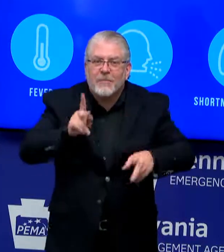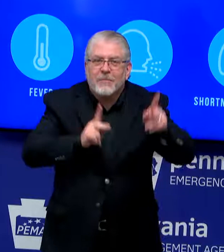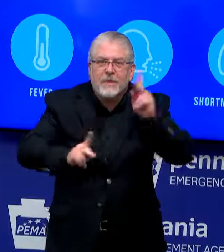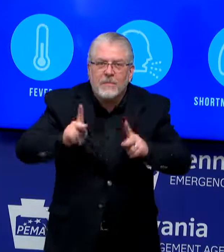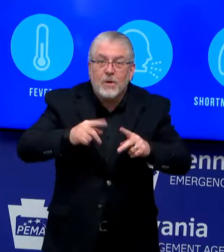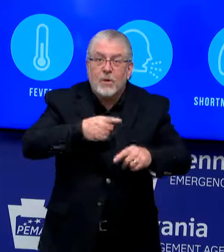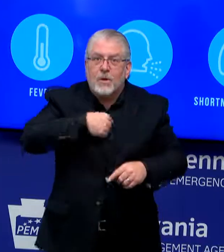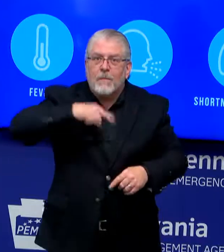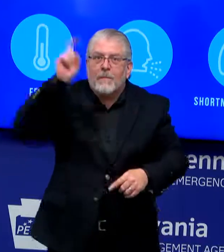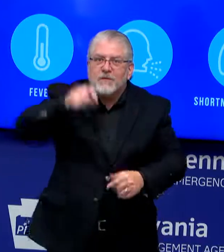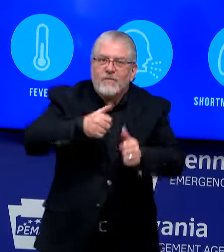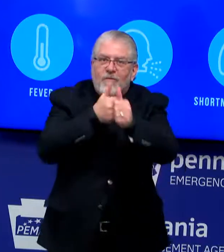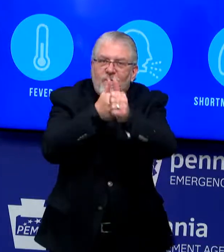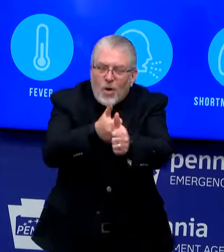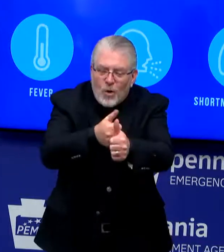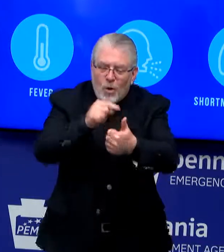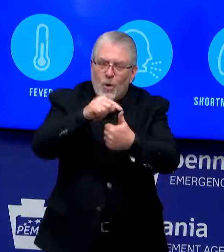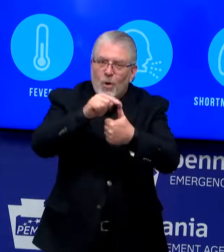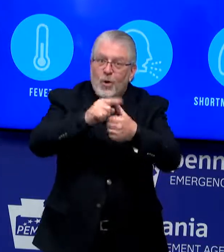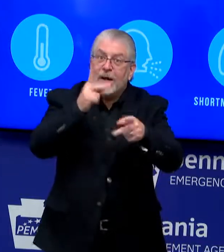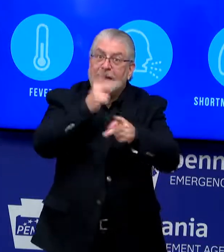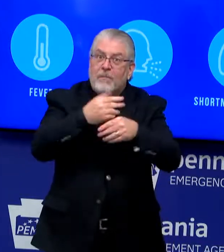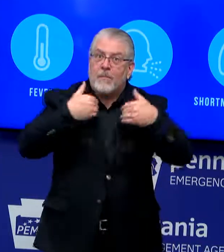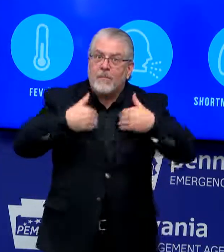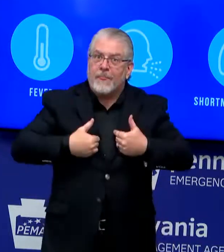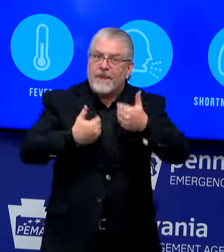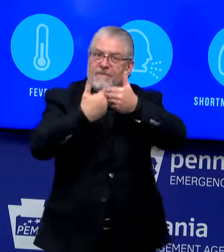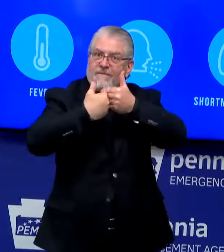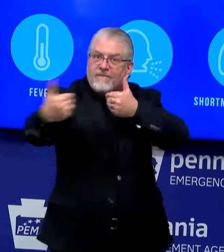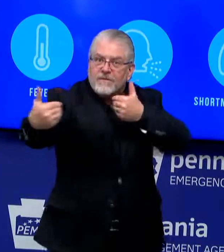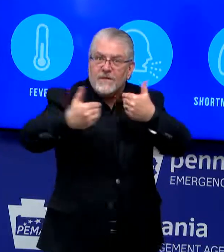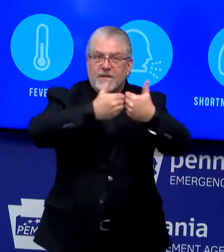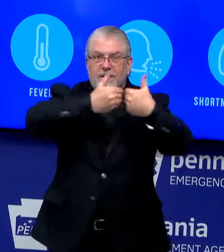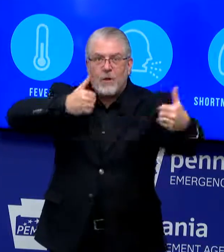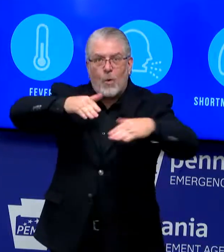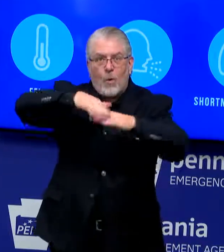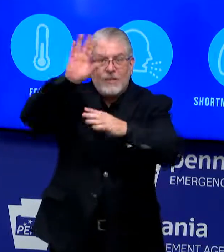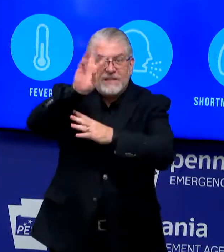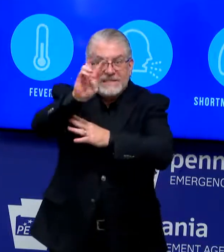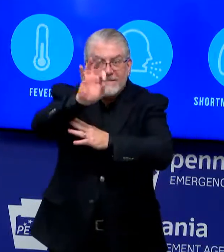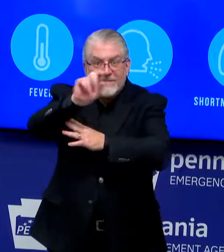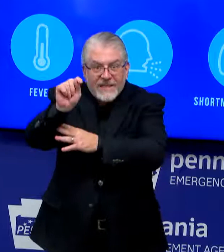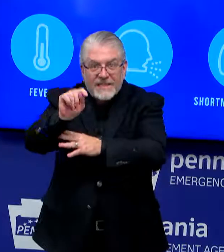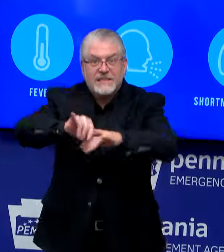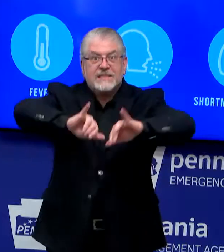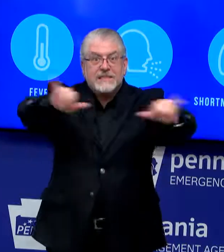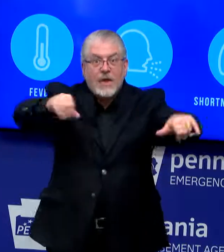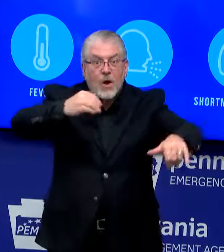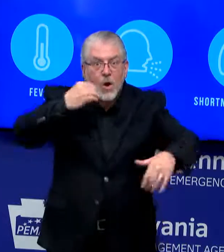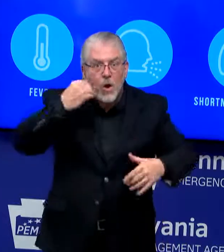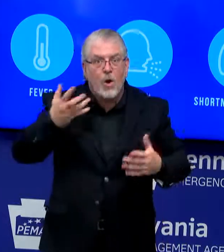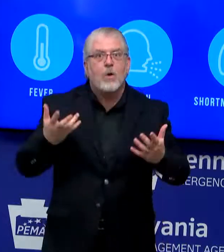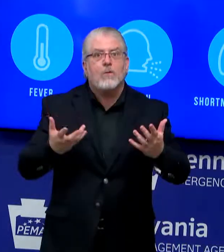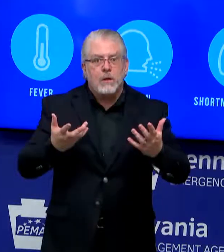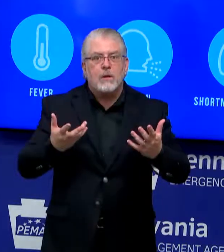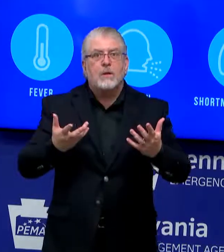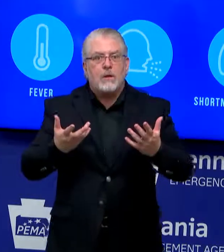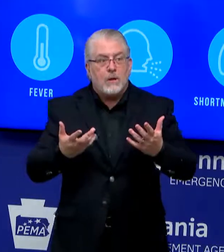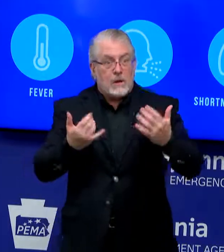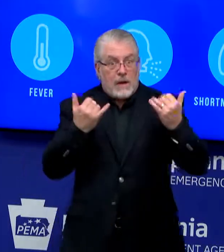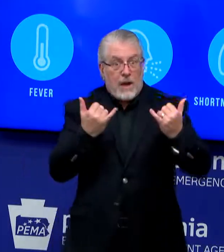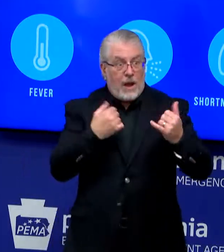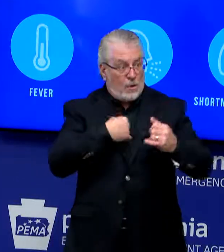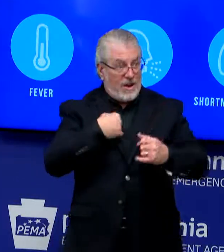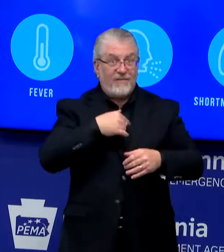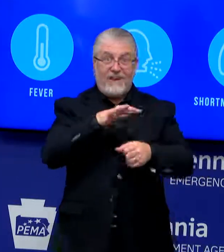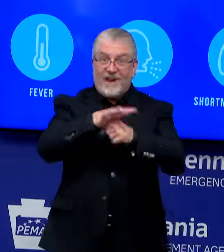actually nip this in the bud, then the models are going to show that we are not going to exceed the capacity of the healthcare system. If, on